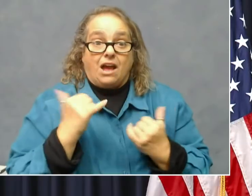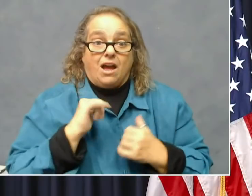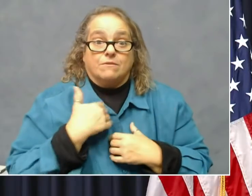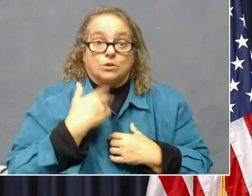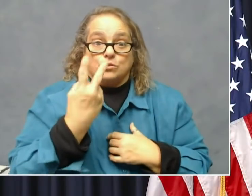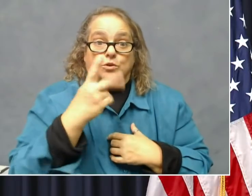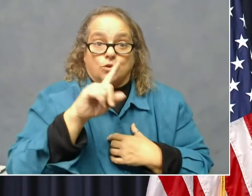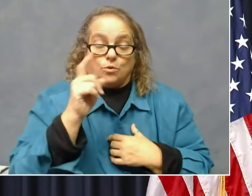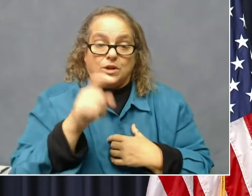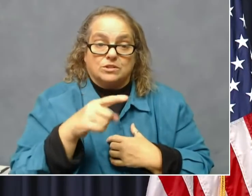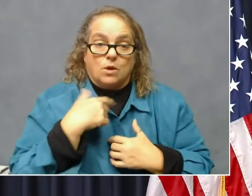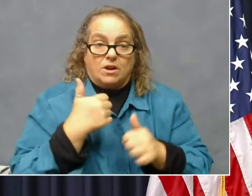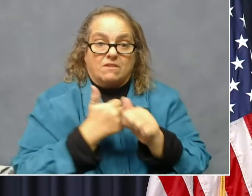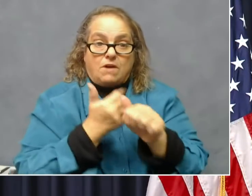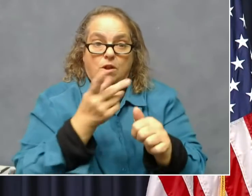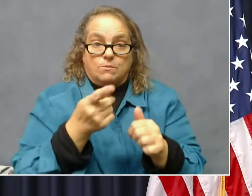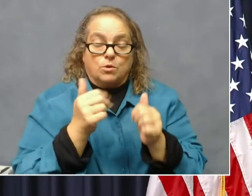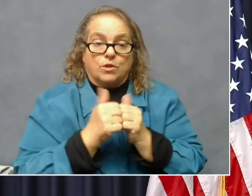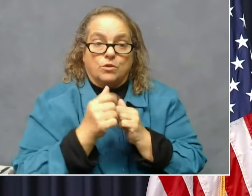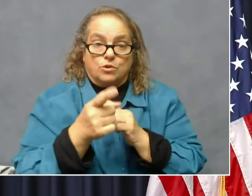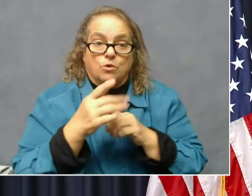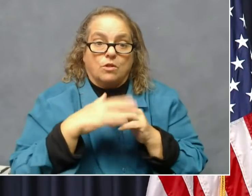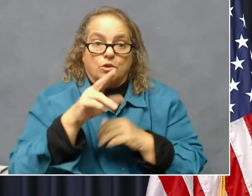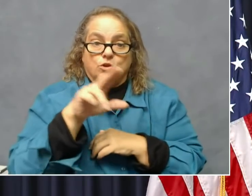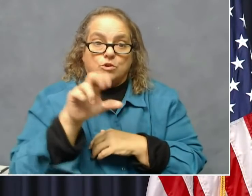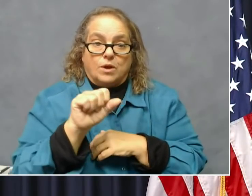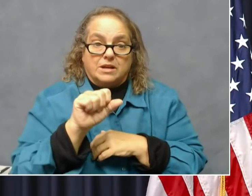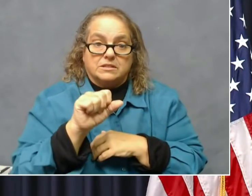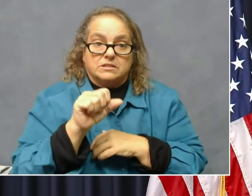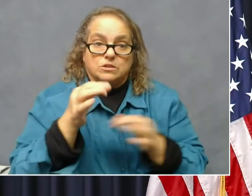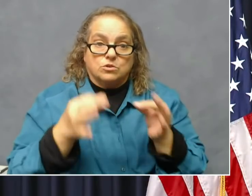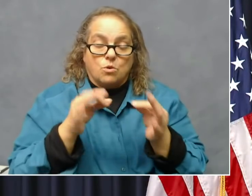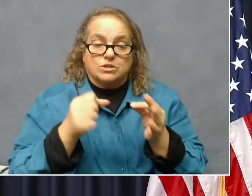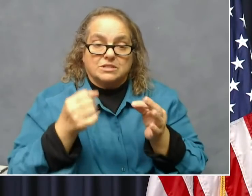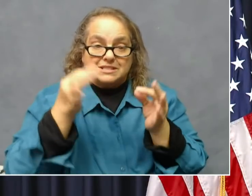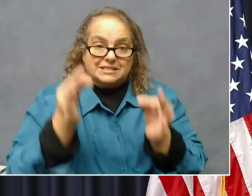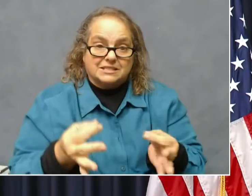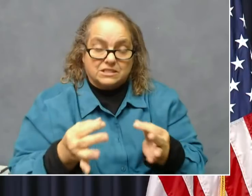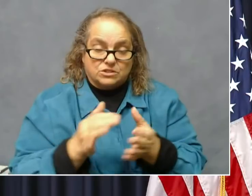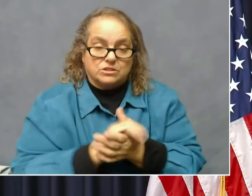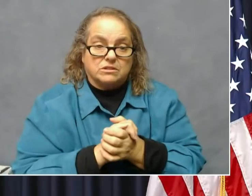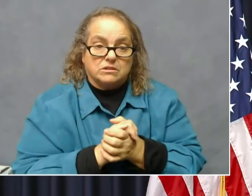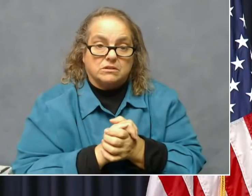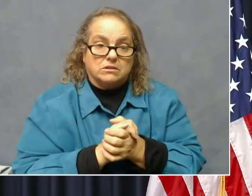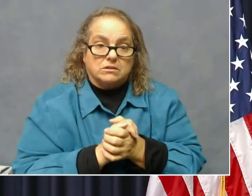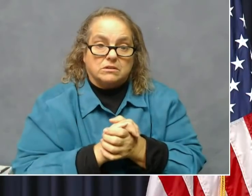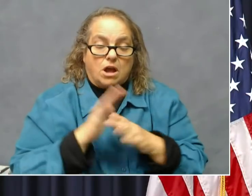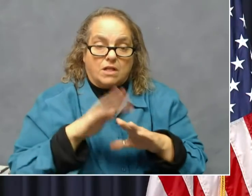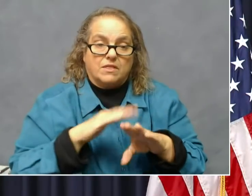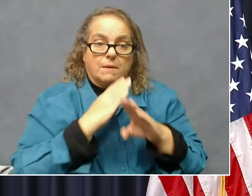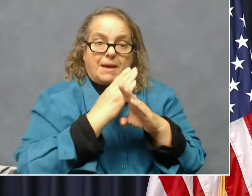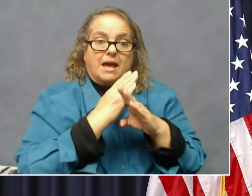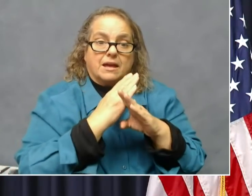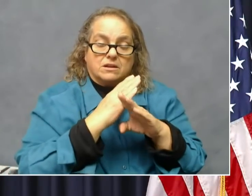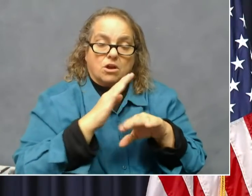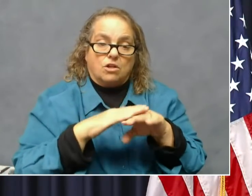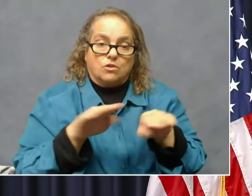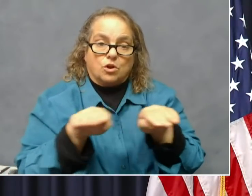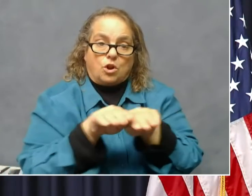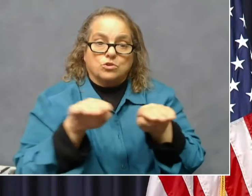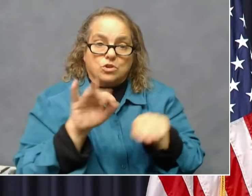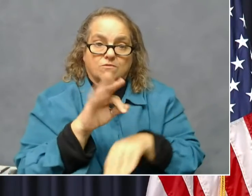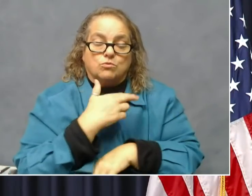to follow up with you a little bit more about the U.S. Supreme Court's decision regarding the ban on or the closure of religious